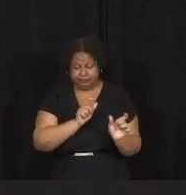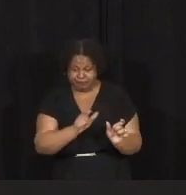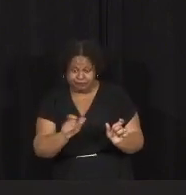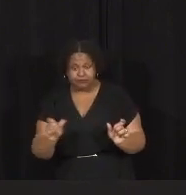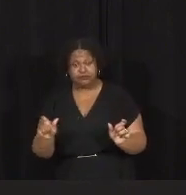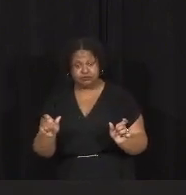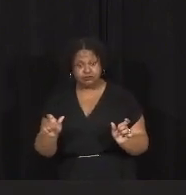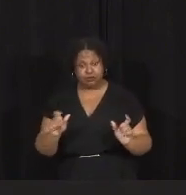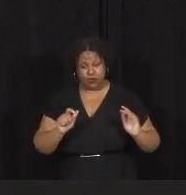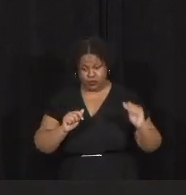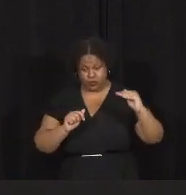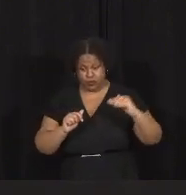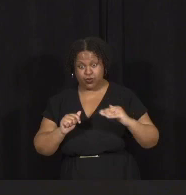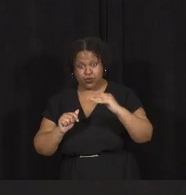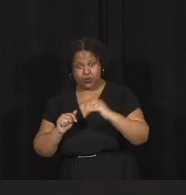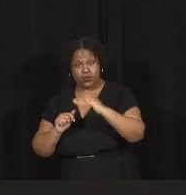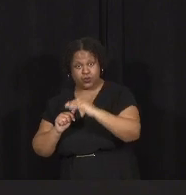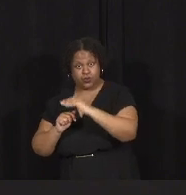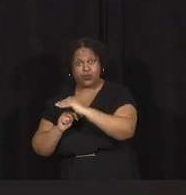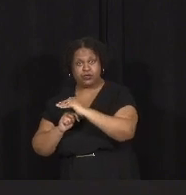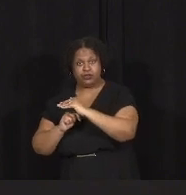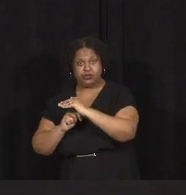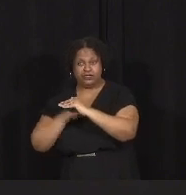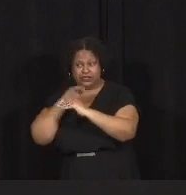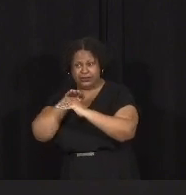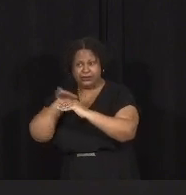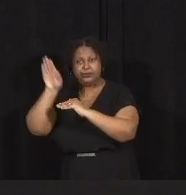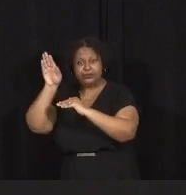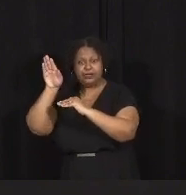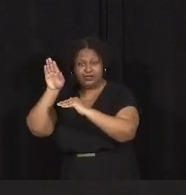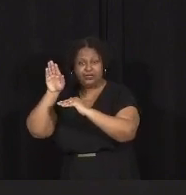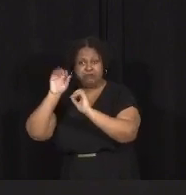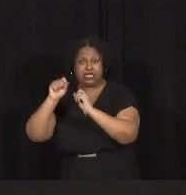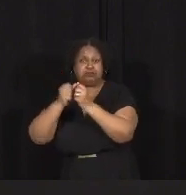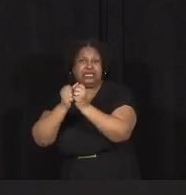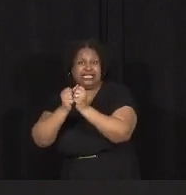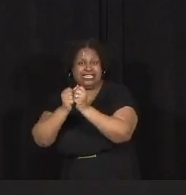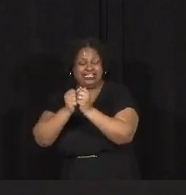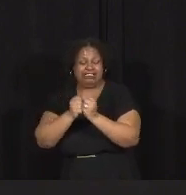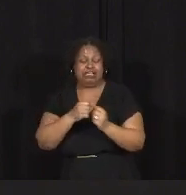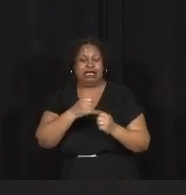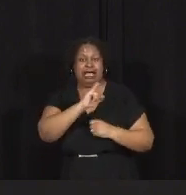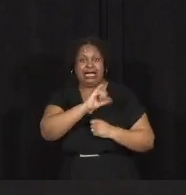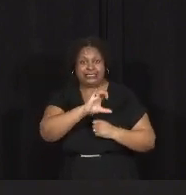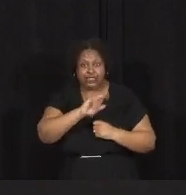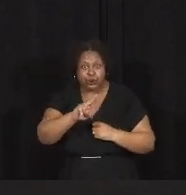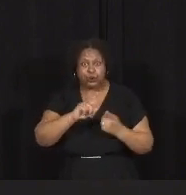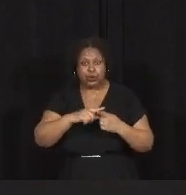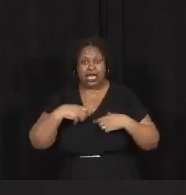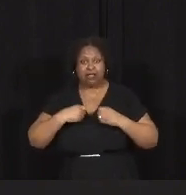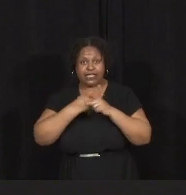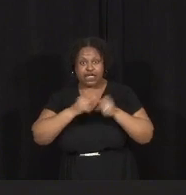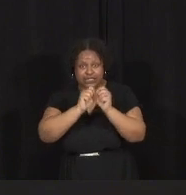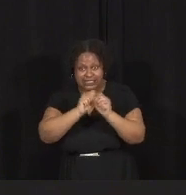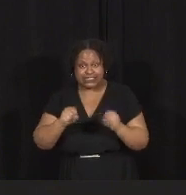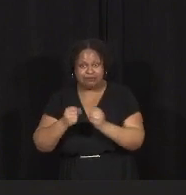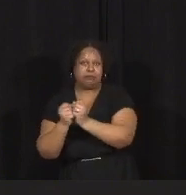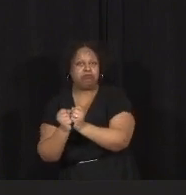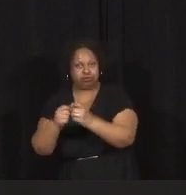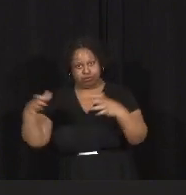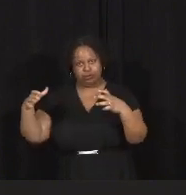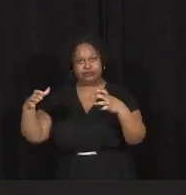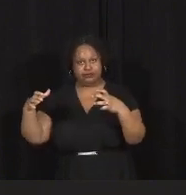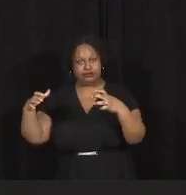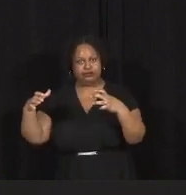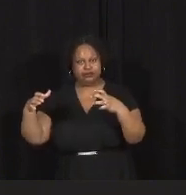against what we are able to expand our healthcare system to today, at least as it relates to critical care capacity. The